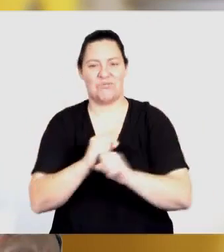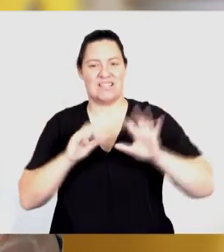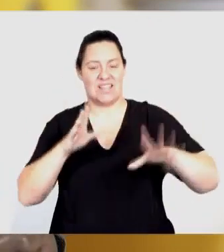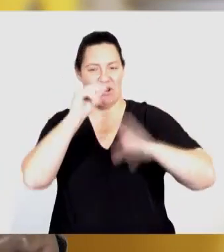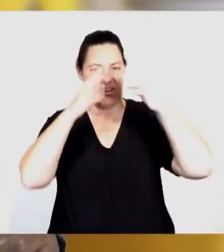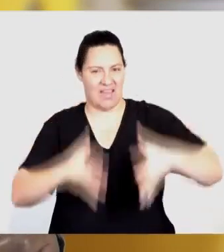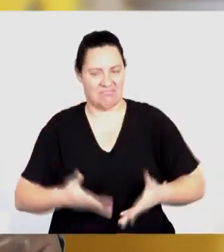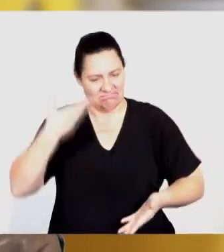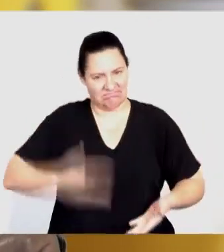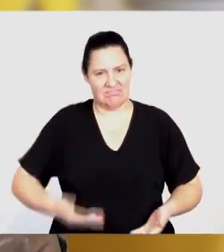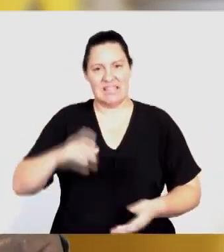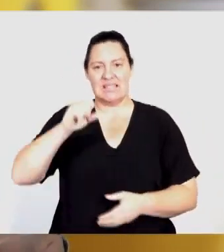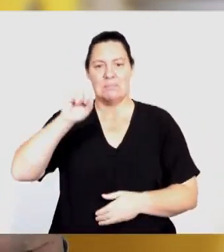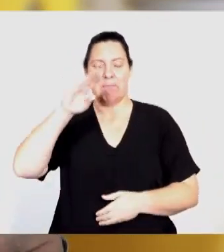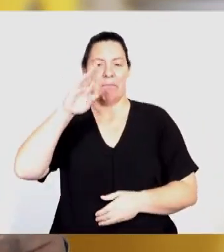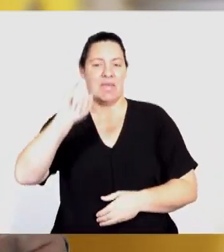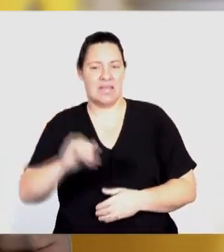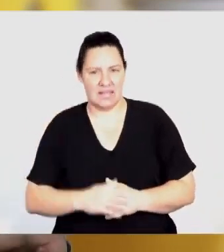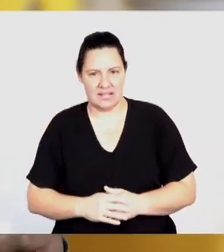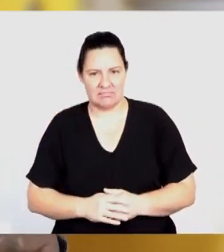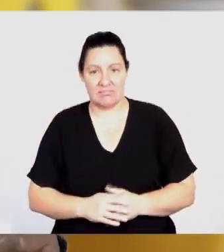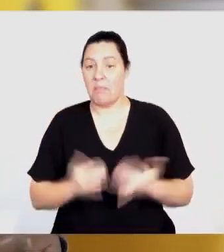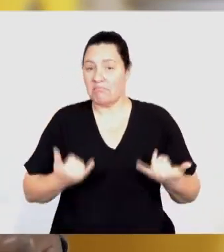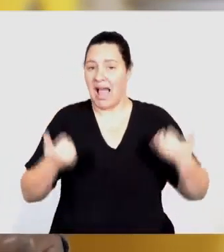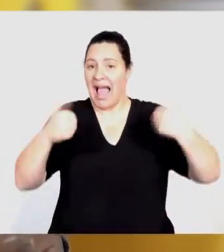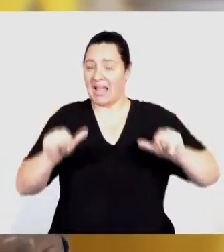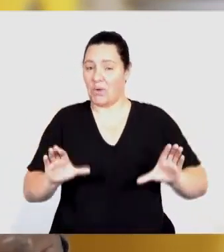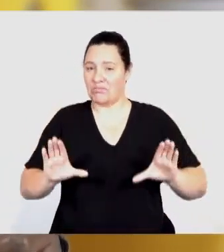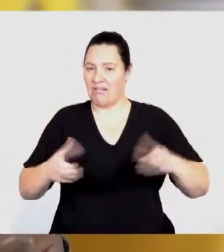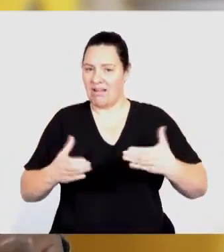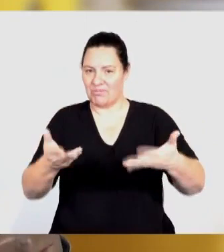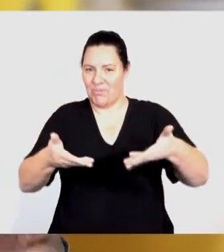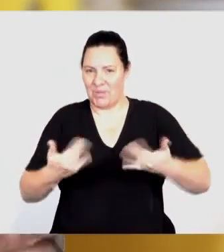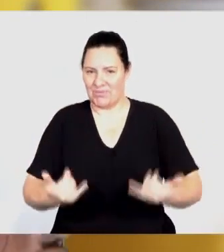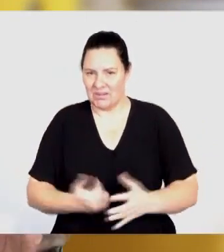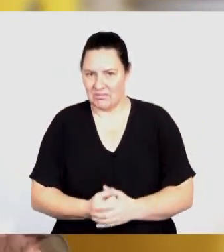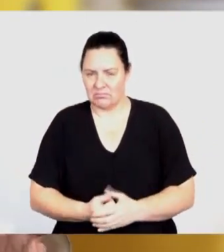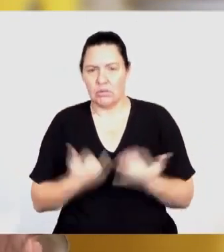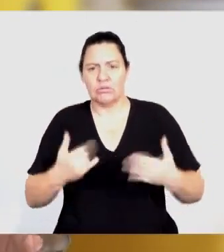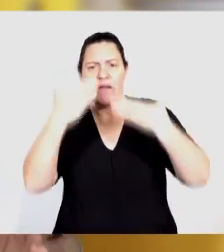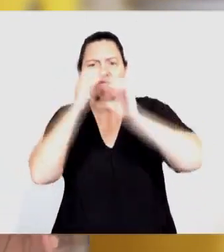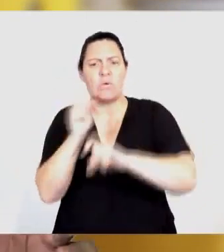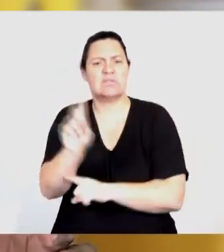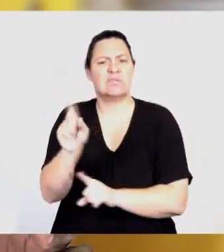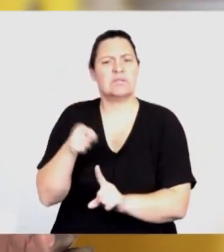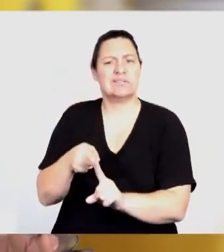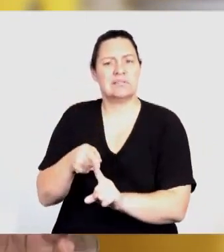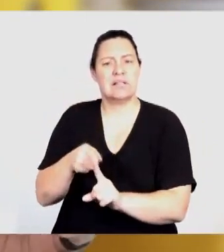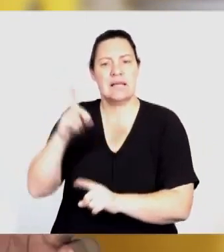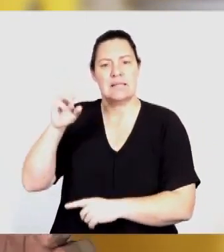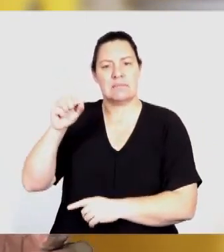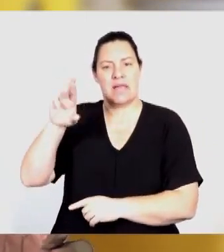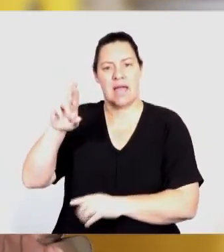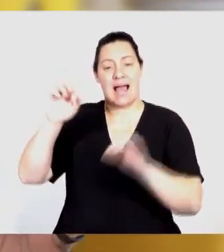Greetings, grade 10 learners. My name is Mr. Simbi and welcome to today's accounting class. In today's class, I'm going to be focusing on